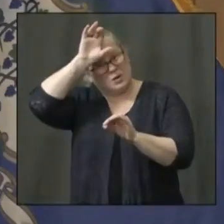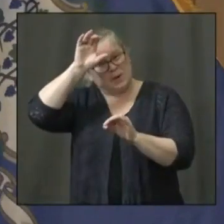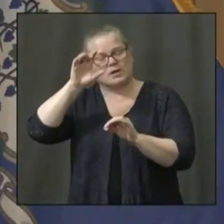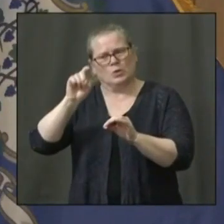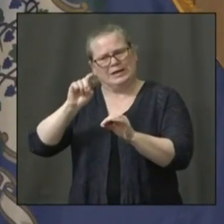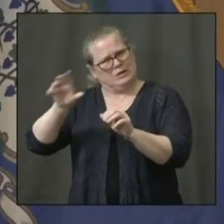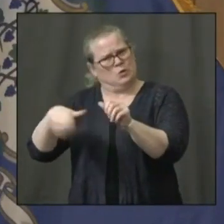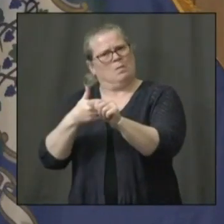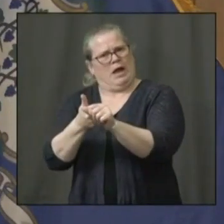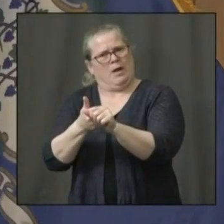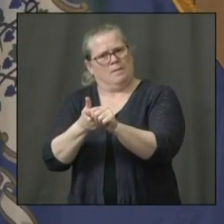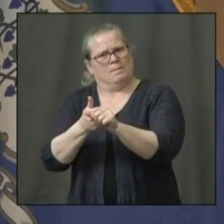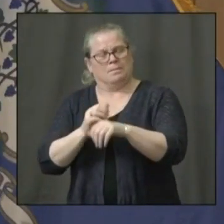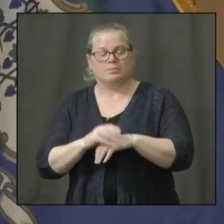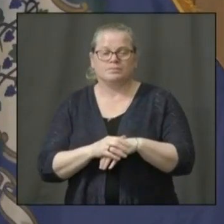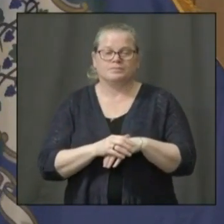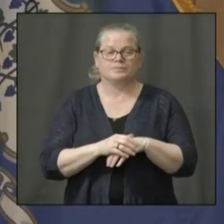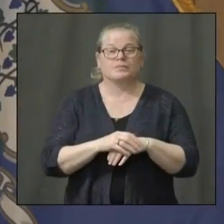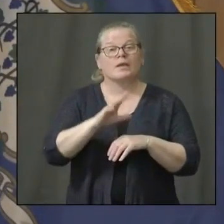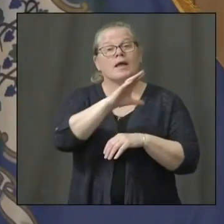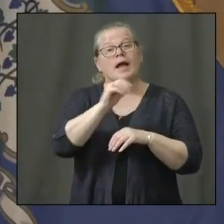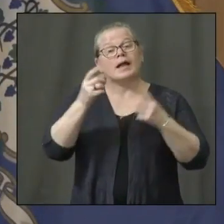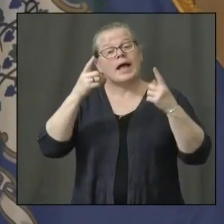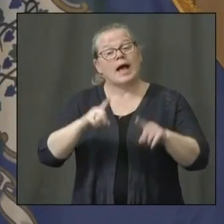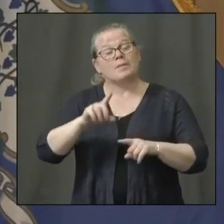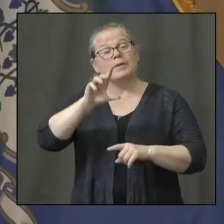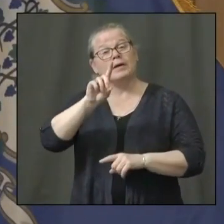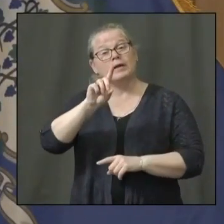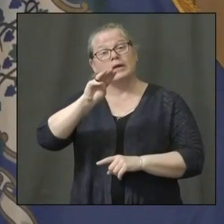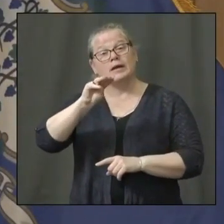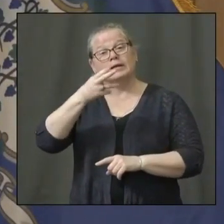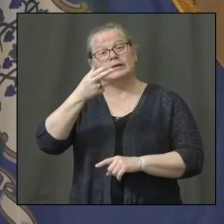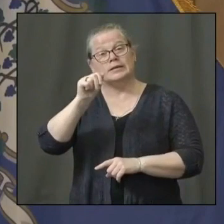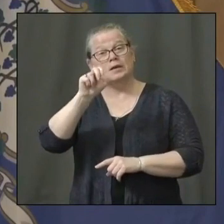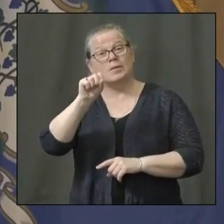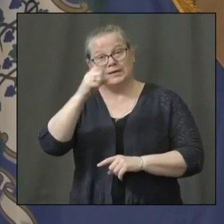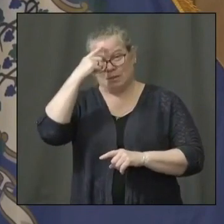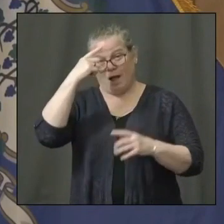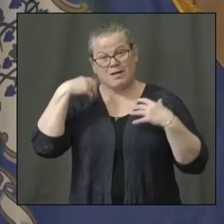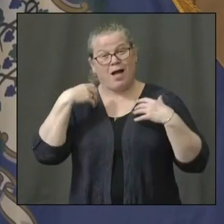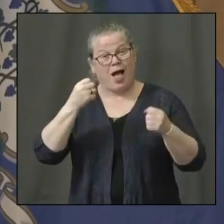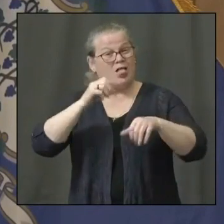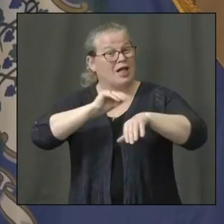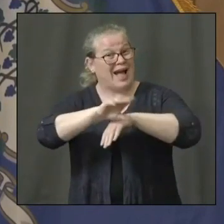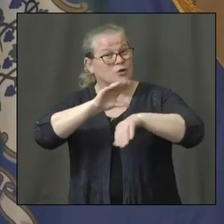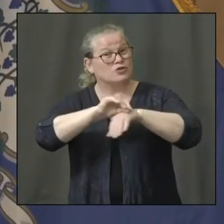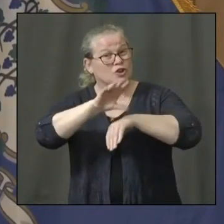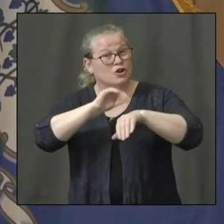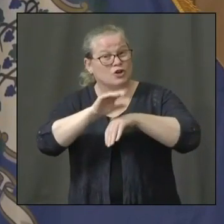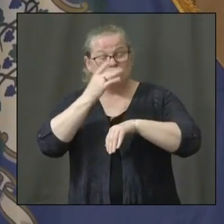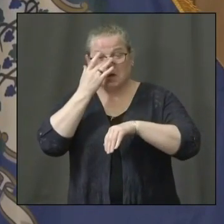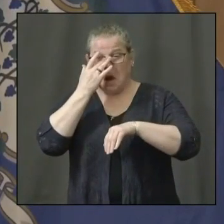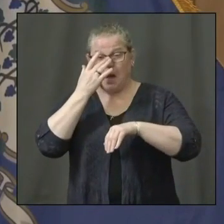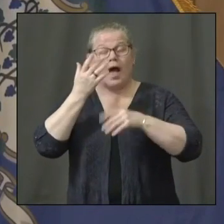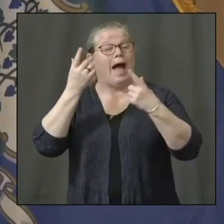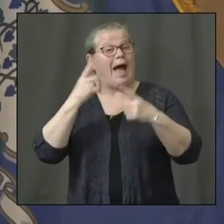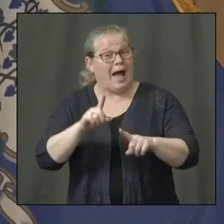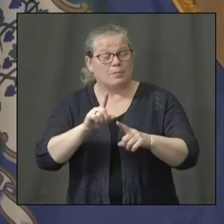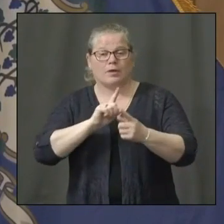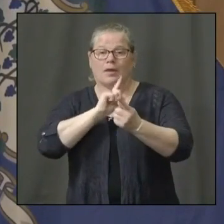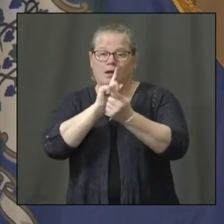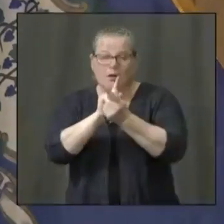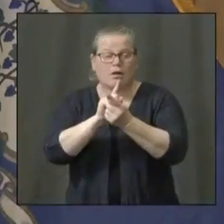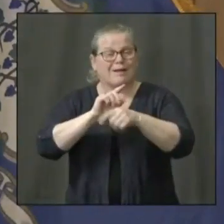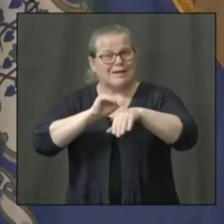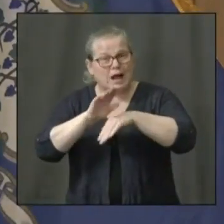know, Miriam was saying over Demas about mental health counselors and them, they get in contact, they have to self-quarantine. And these